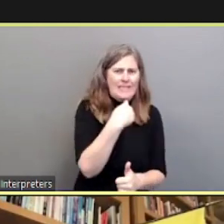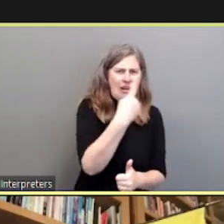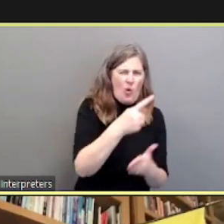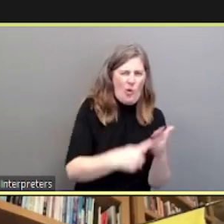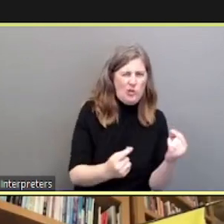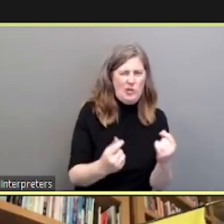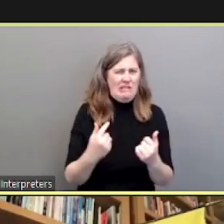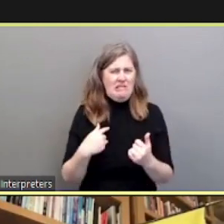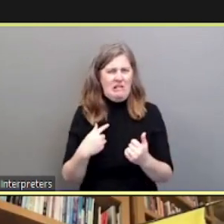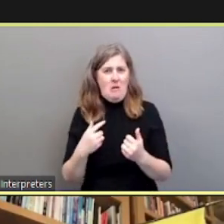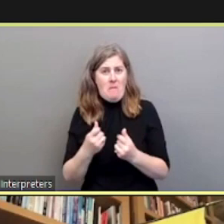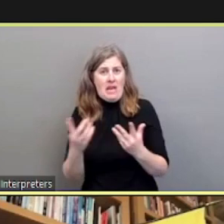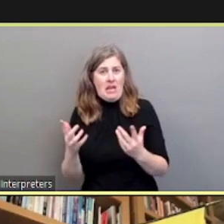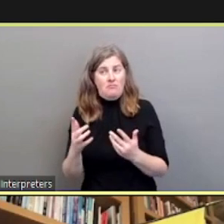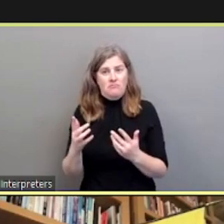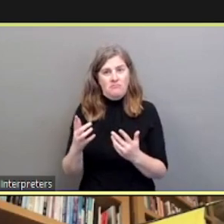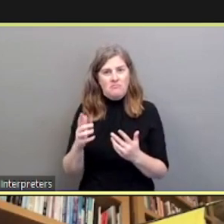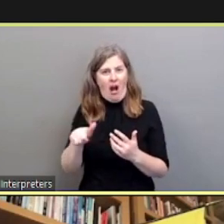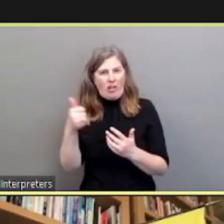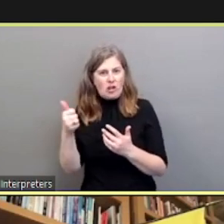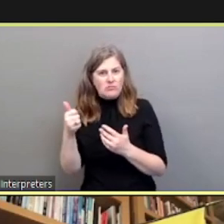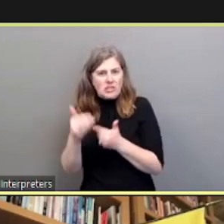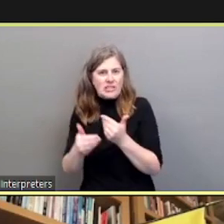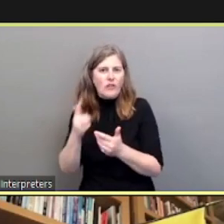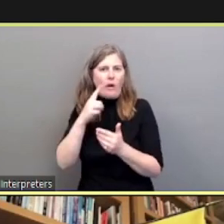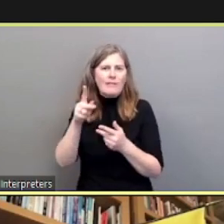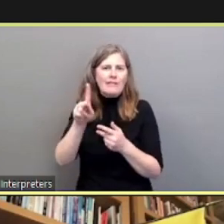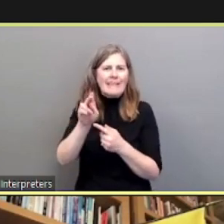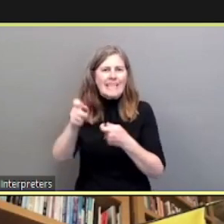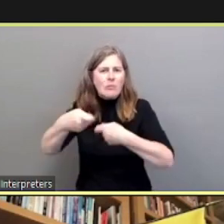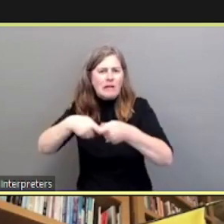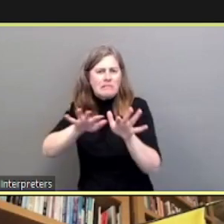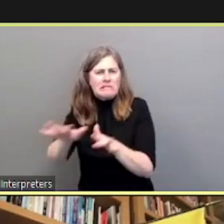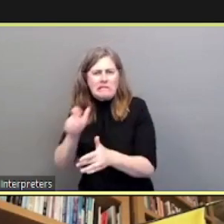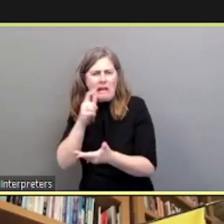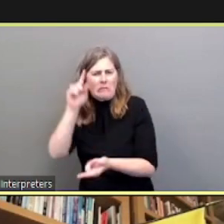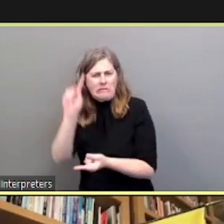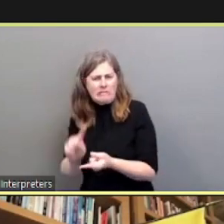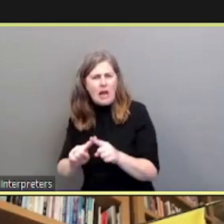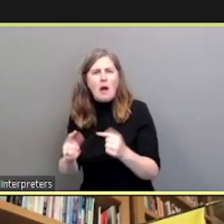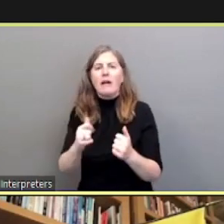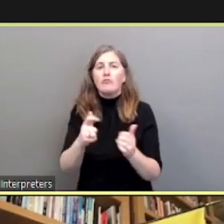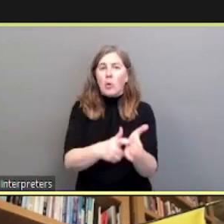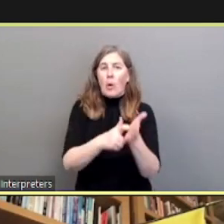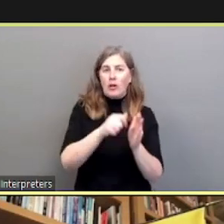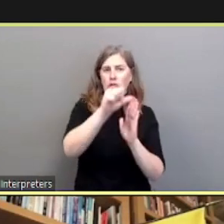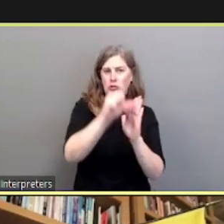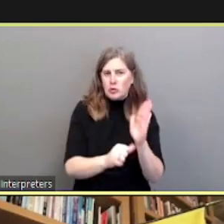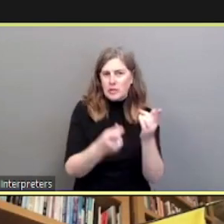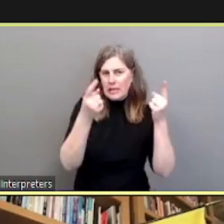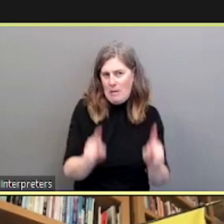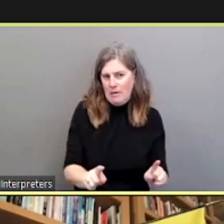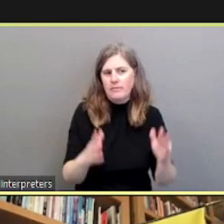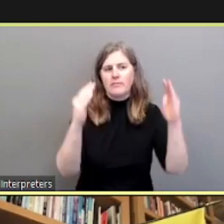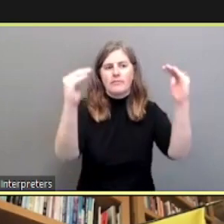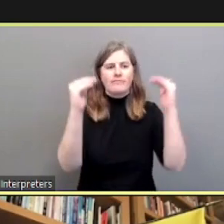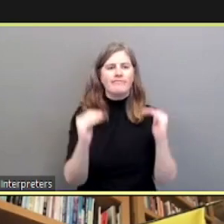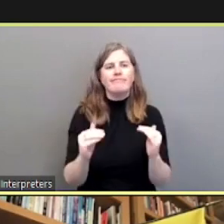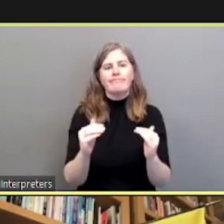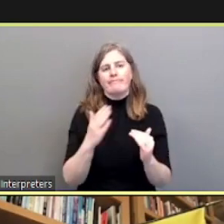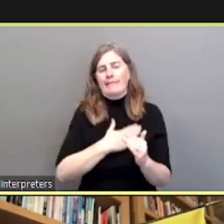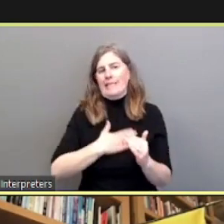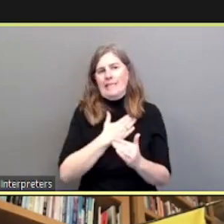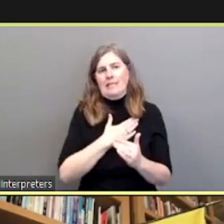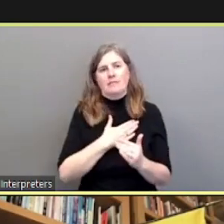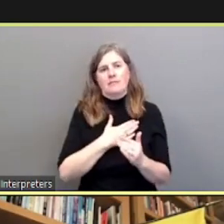procedures being done these days, but this no longer depends on vaccination status. So close contacts, vaccinated or not,